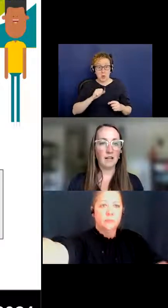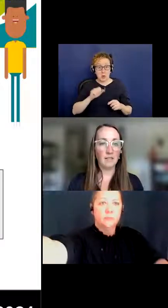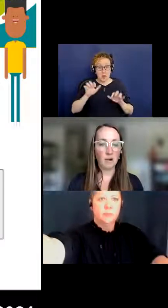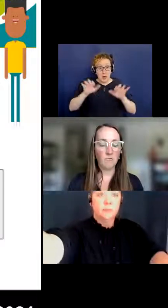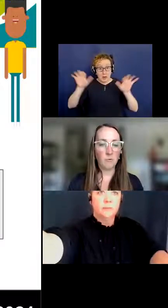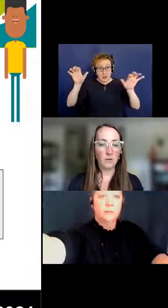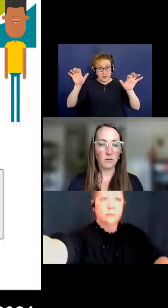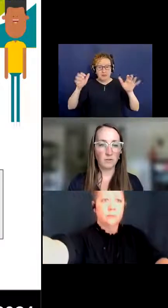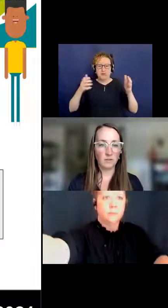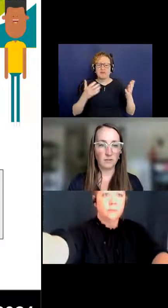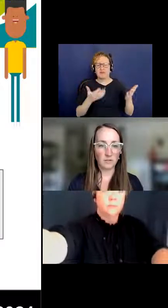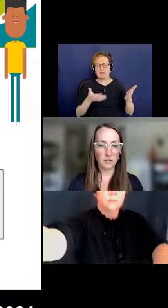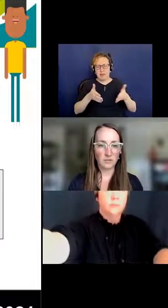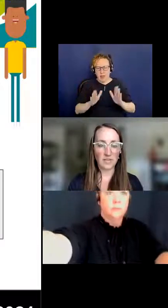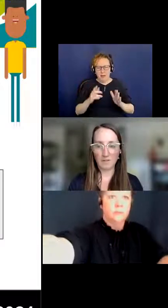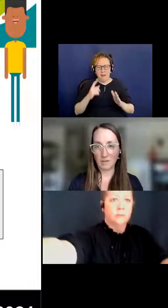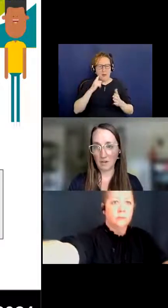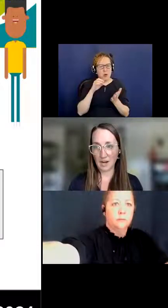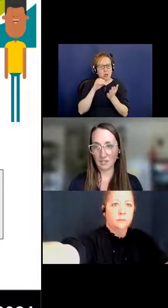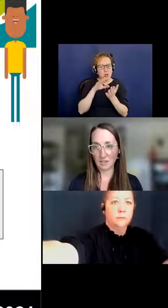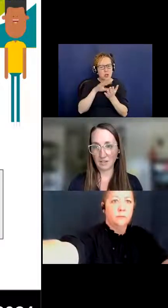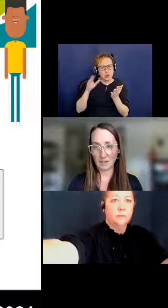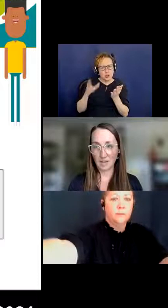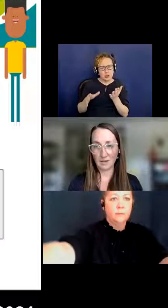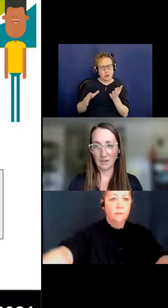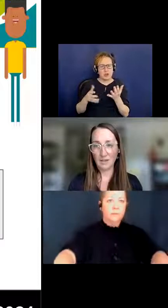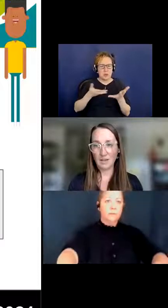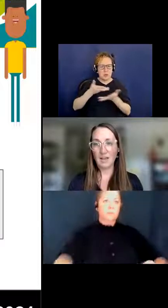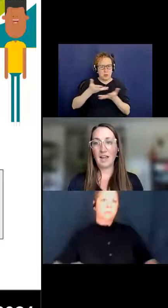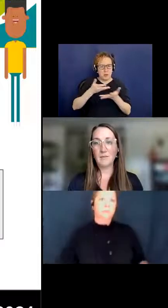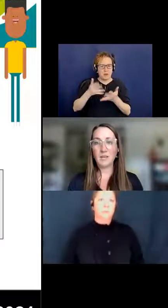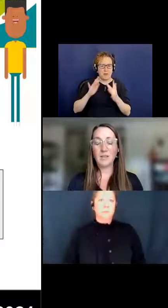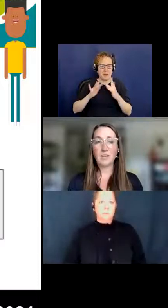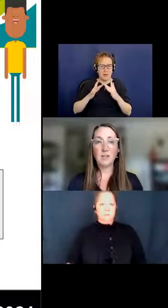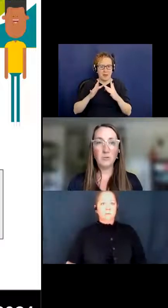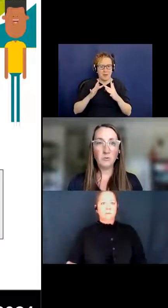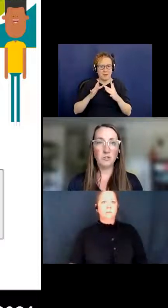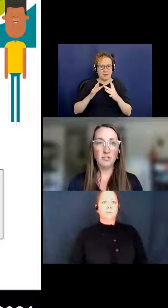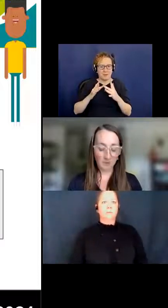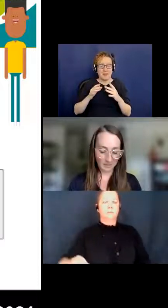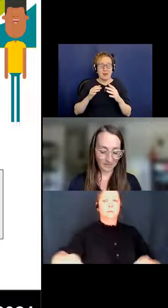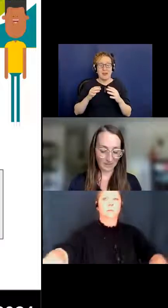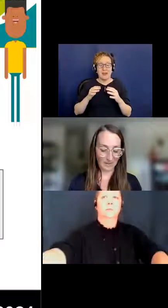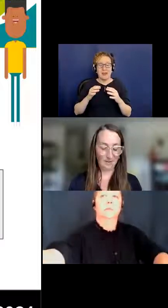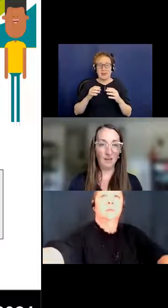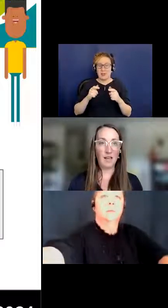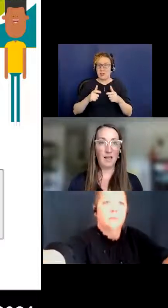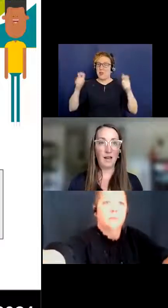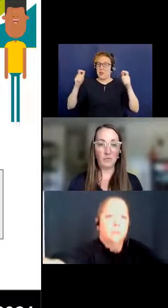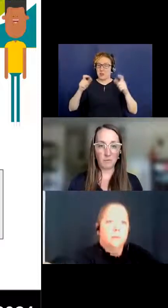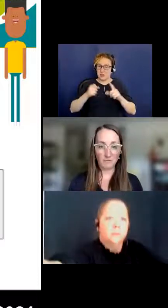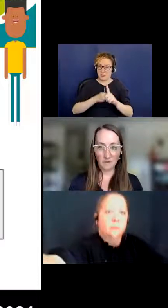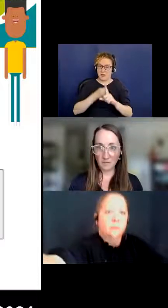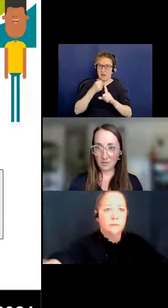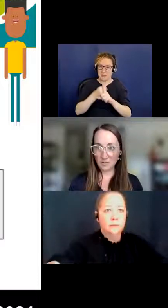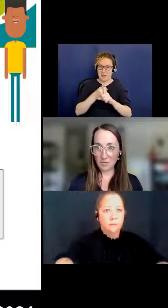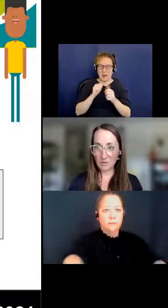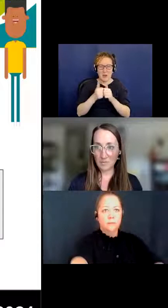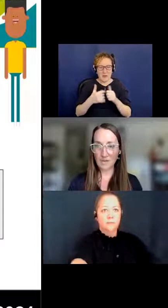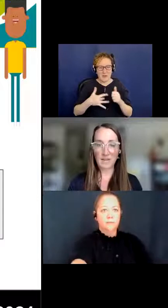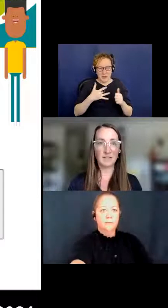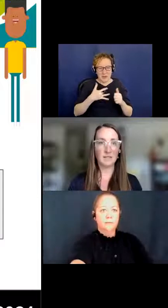and allow for those learners to have interactions online. And it made a huge difference in how they were feeling